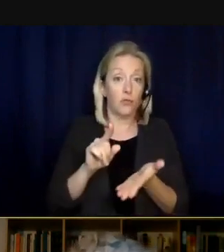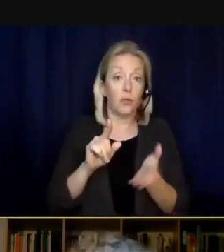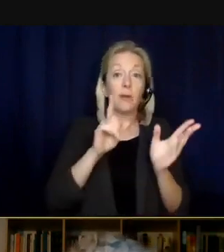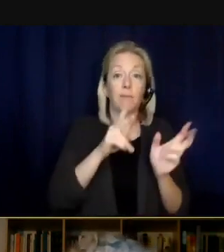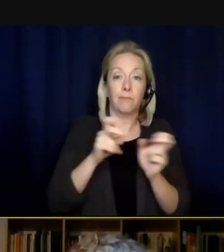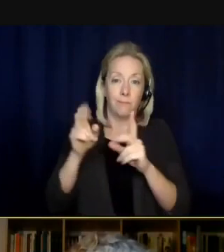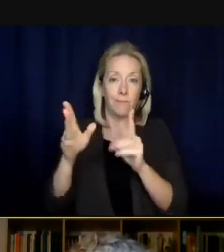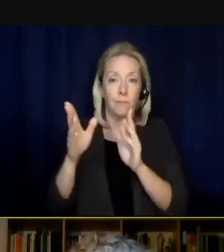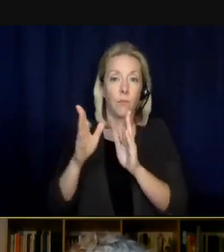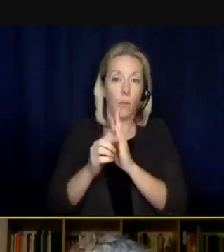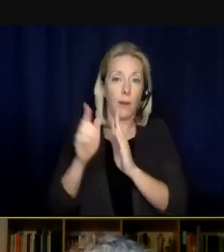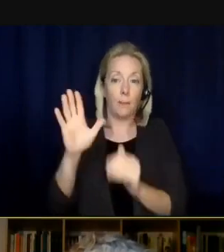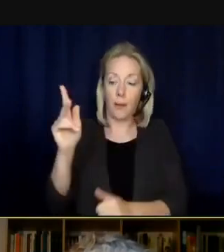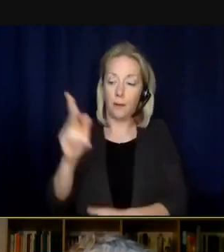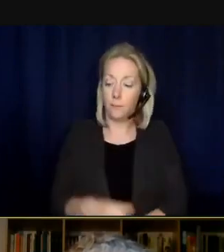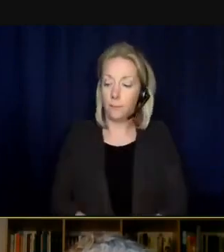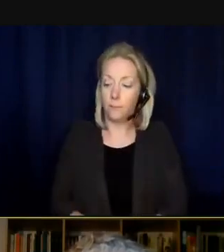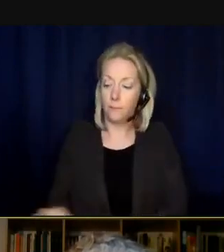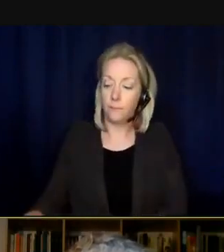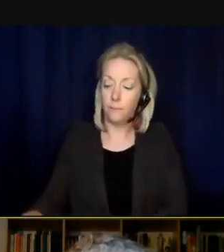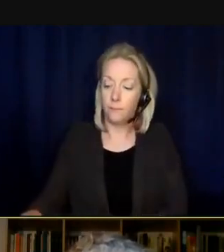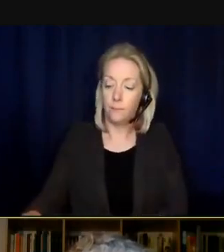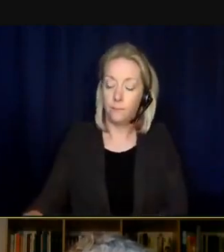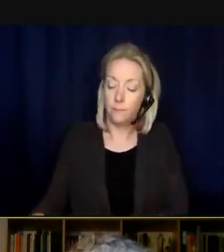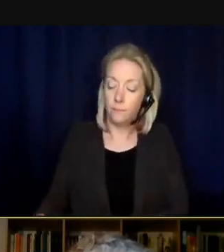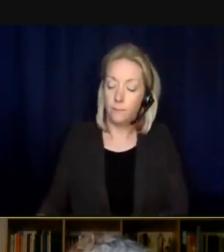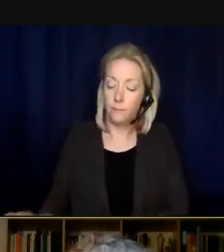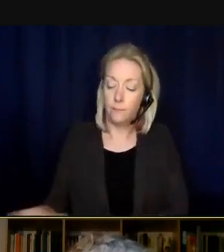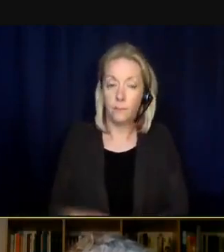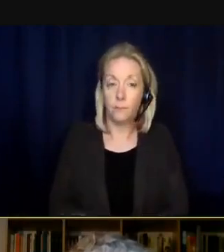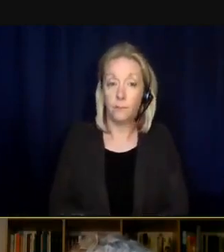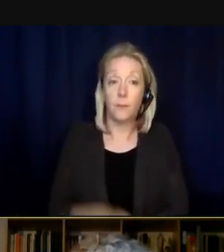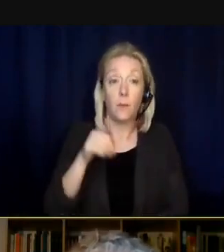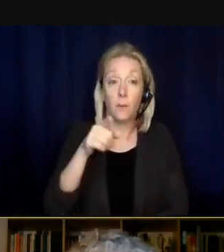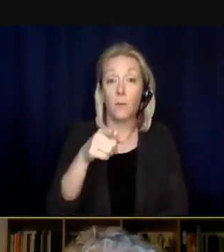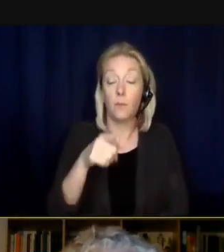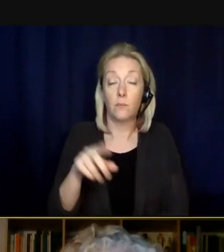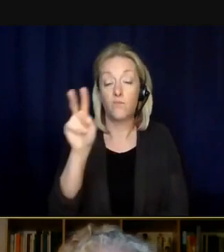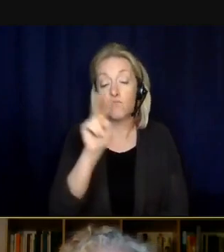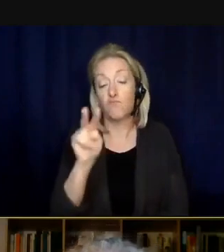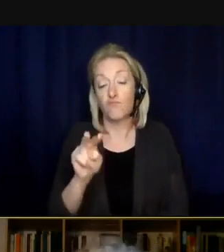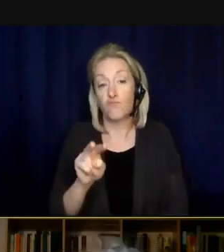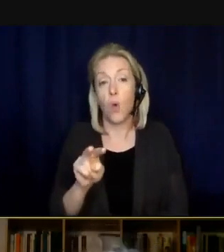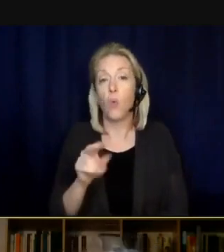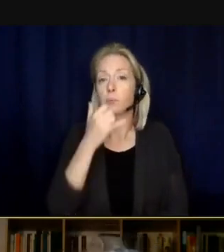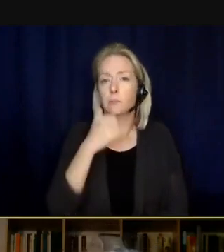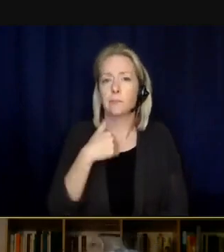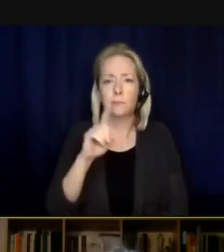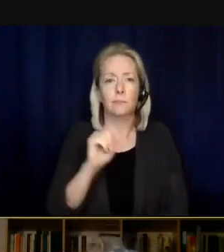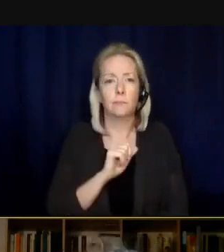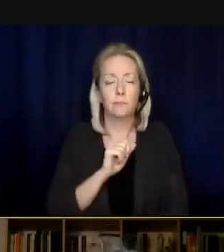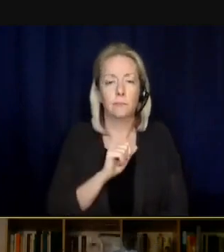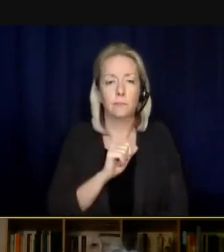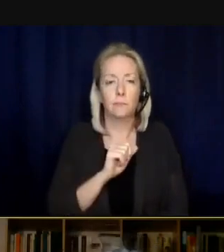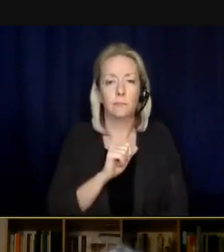question bank. Now here we can look at everything. You'll excuse me, I gotta take